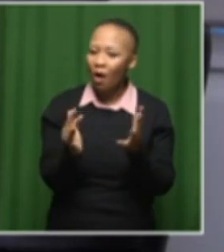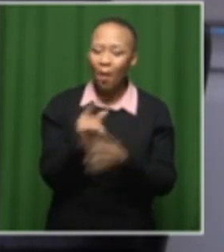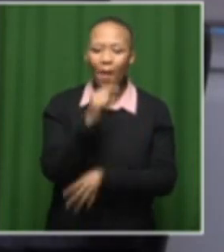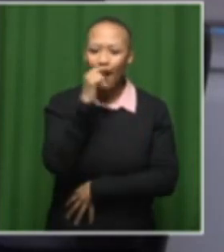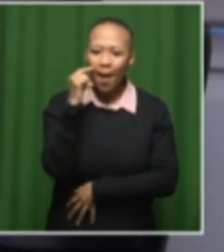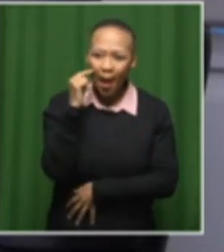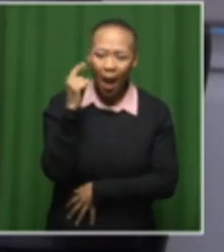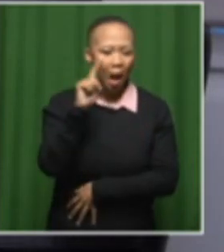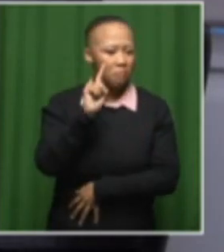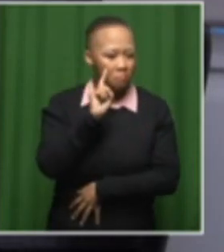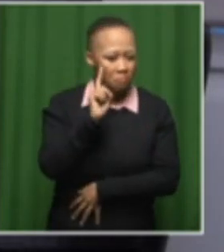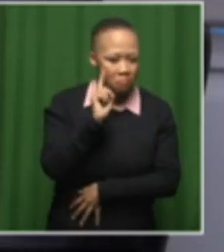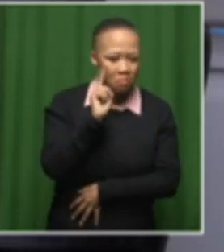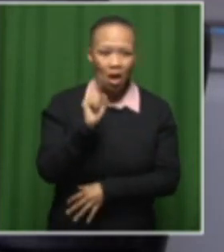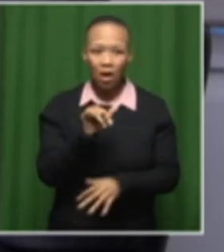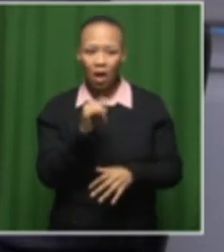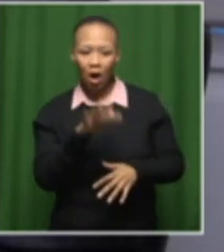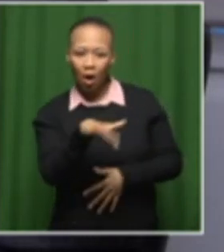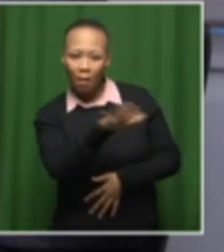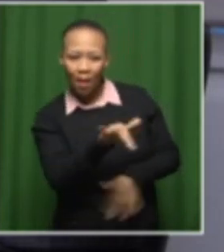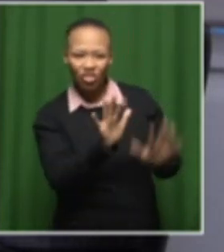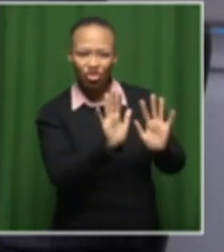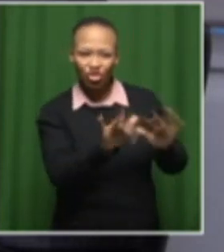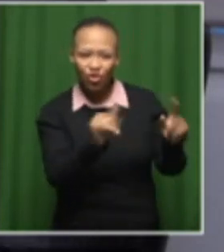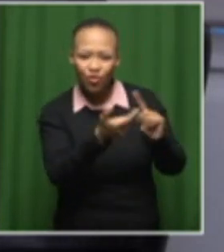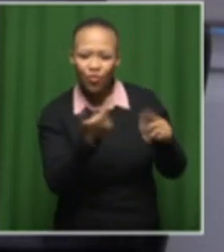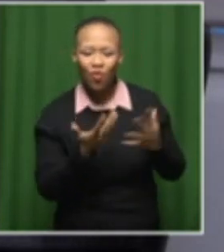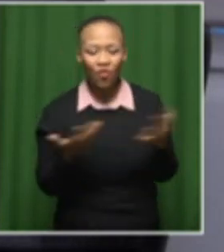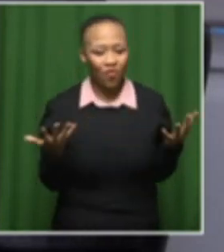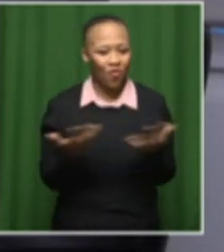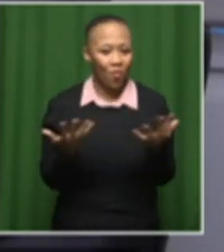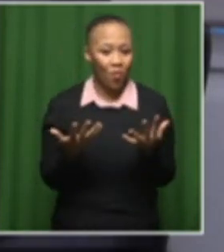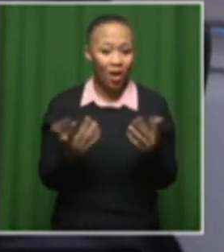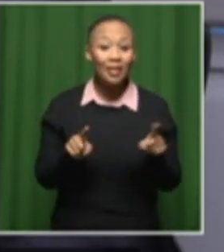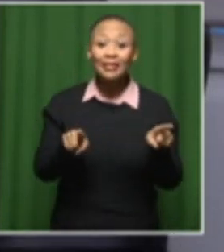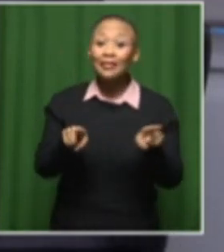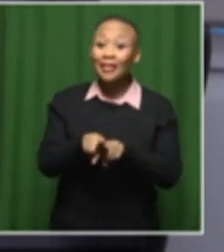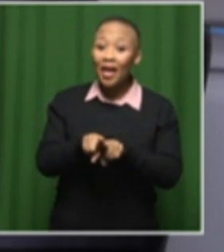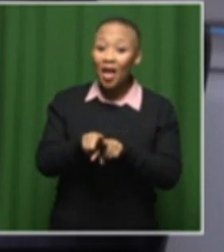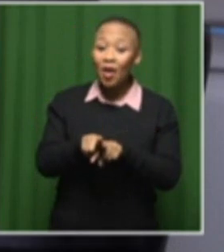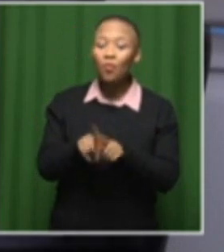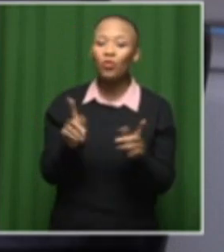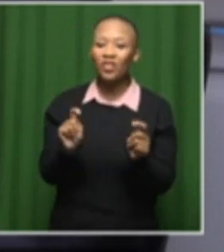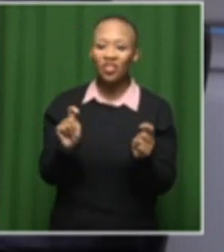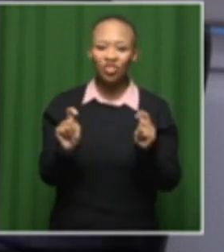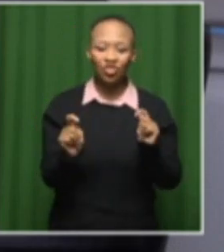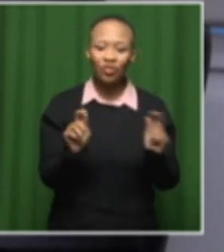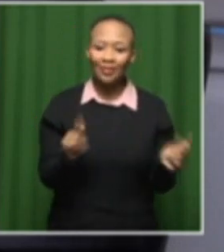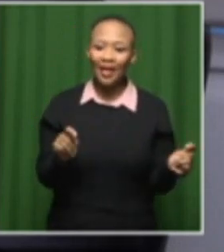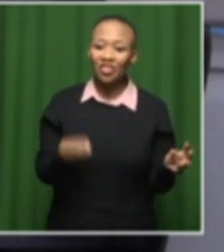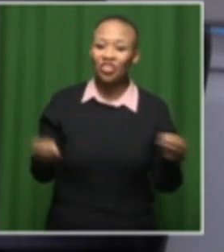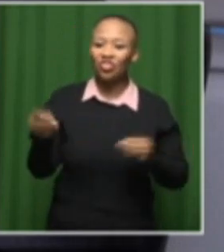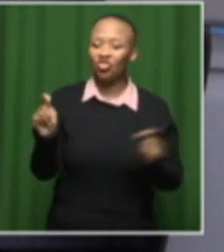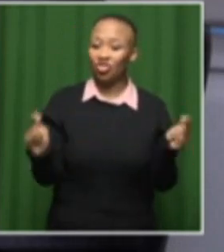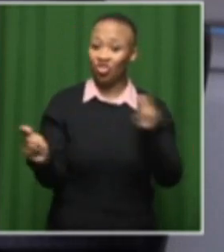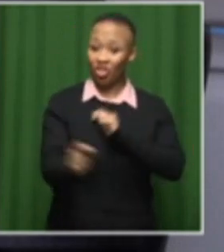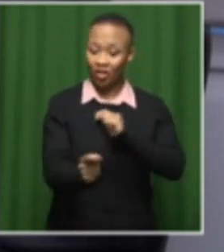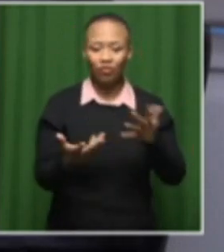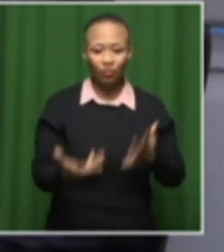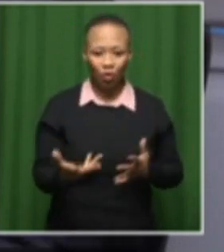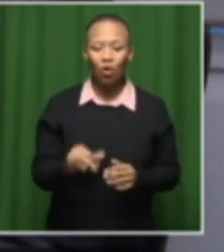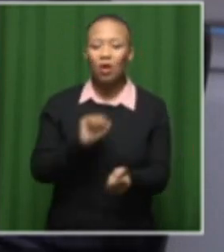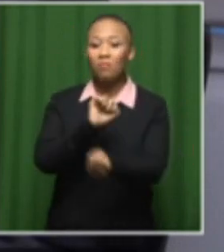and locations where the children come from, as well as the exchange of prisoners. So that, during my conversation with President